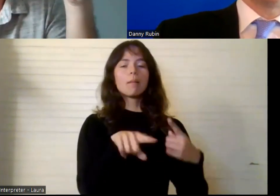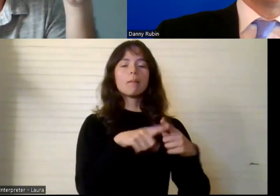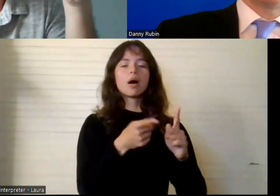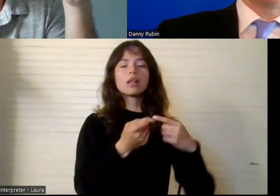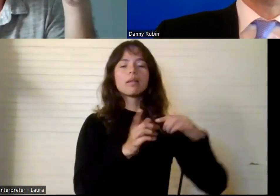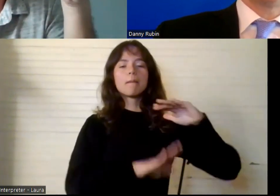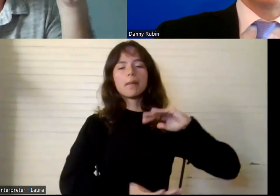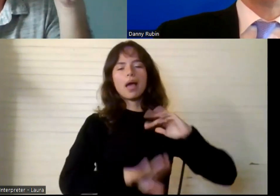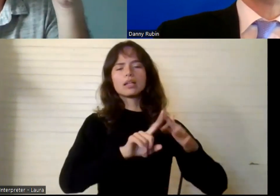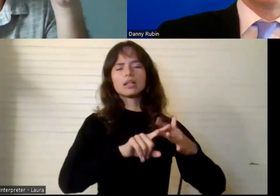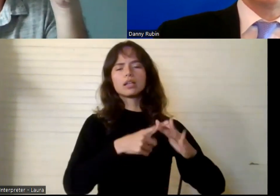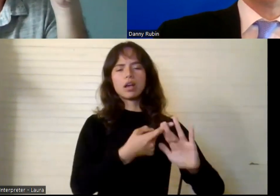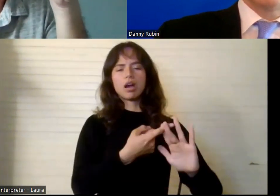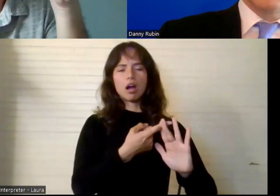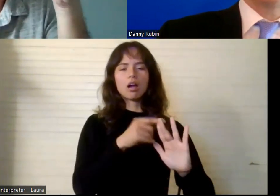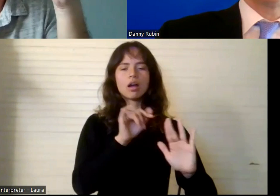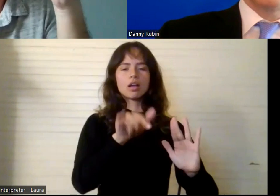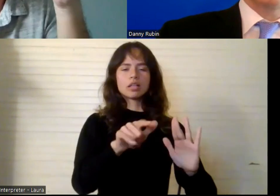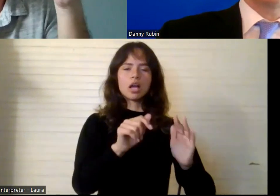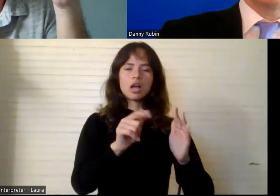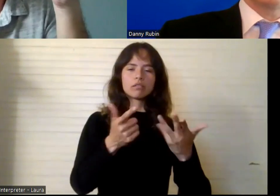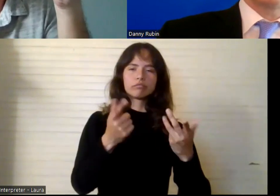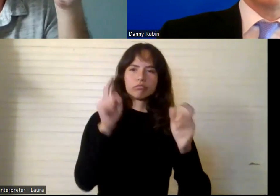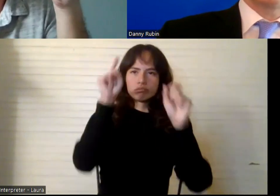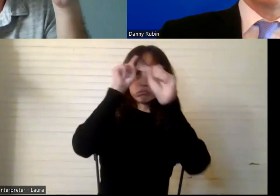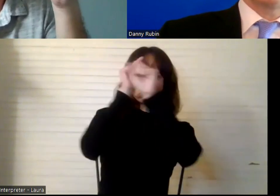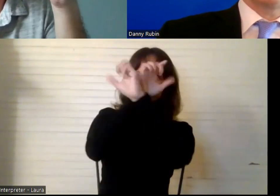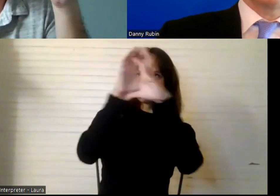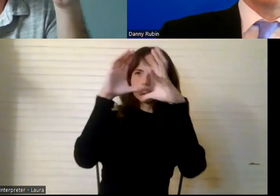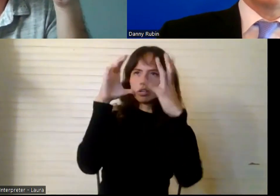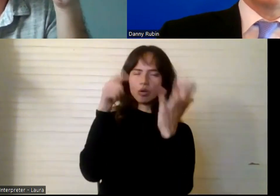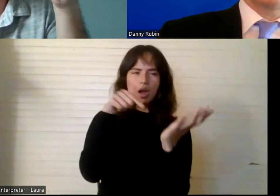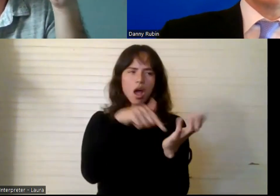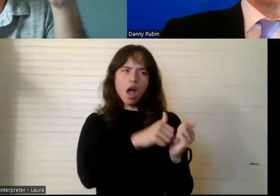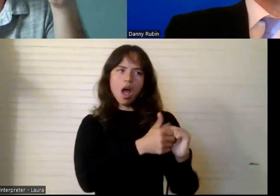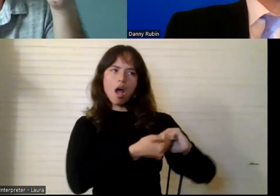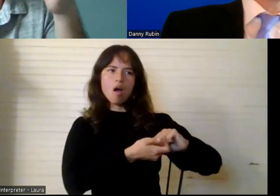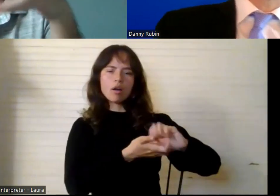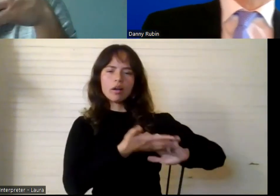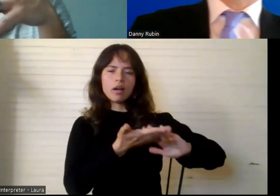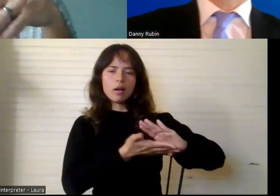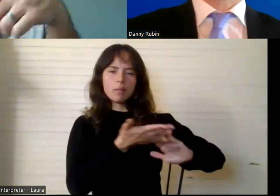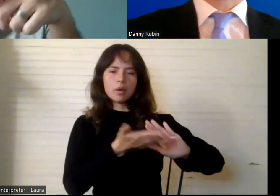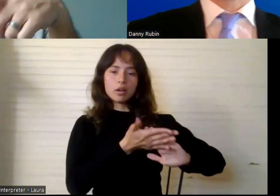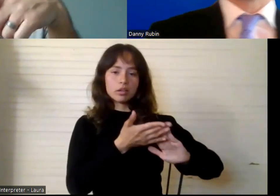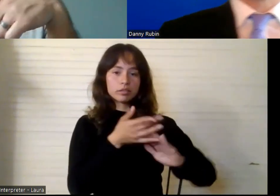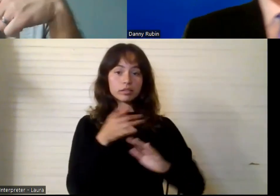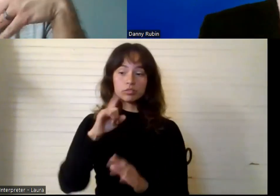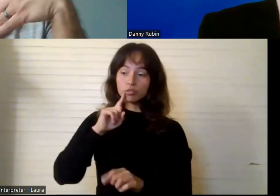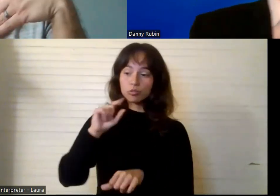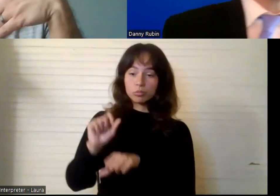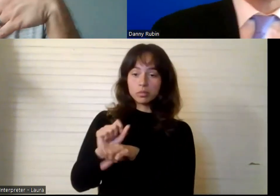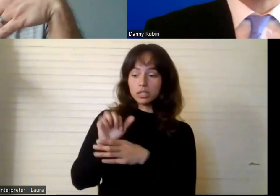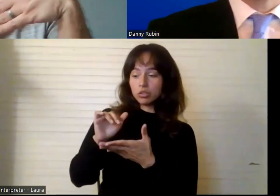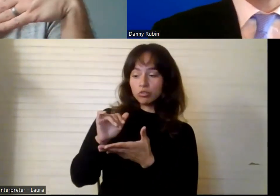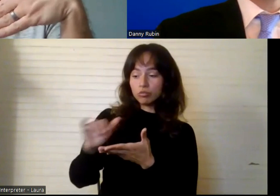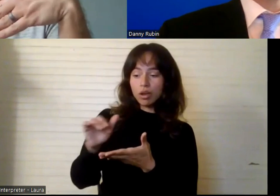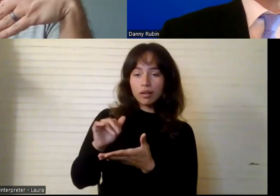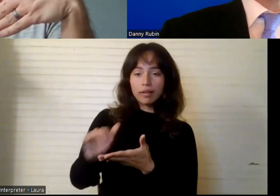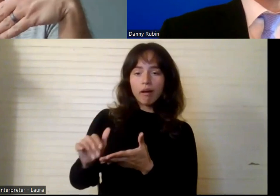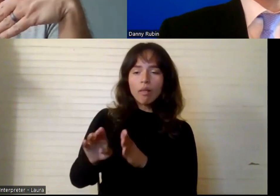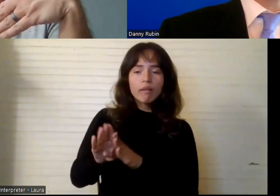web framework operates, obviously it would not be actually coding or development because you're dragging and dropping what are